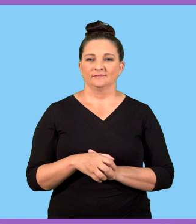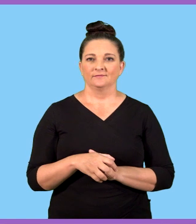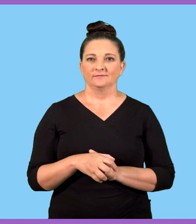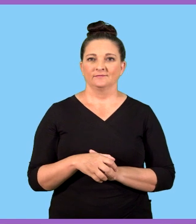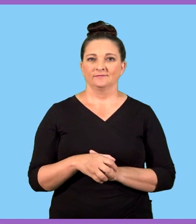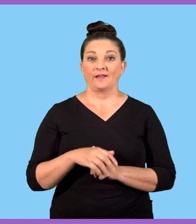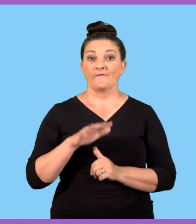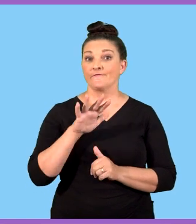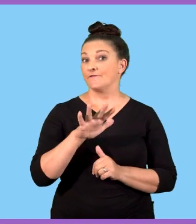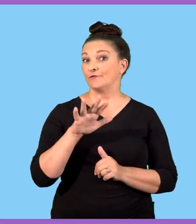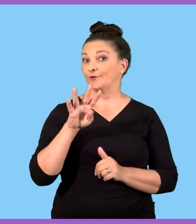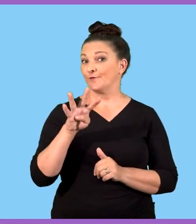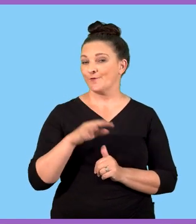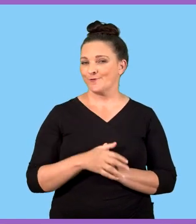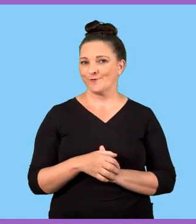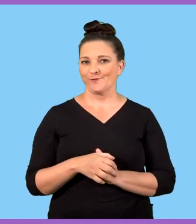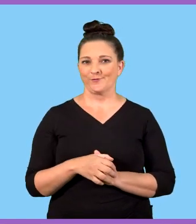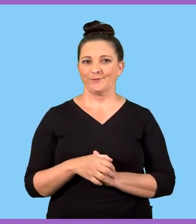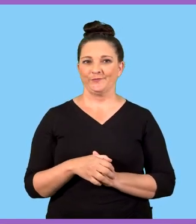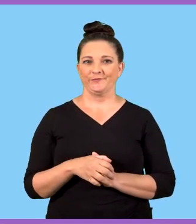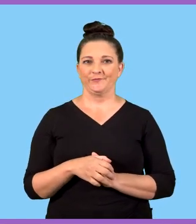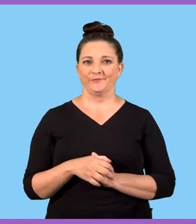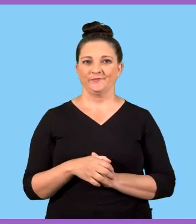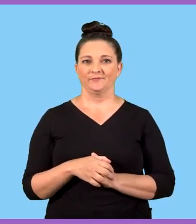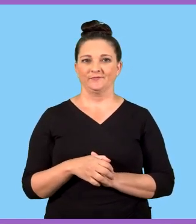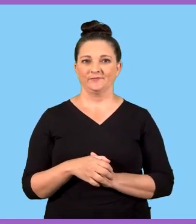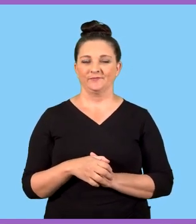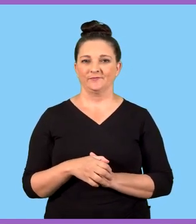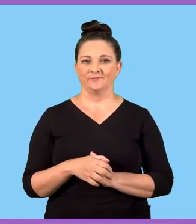All right, what's next? 54.